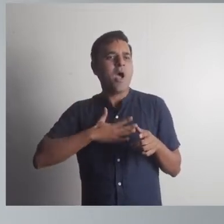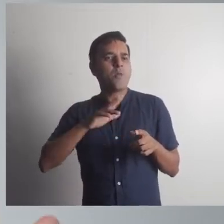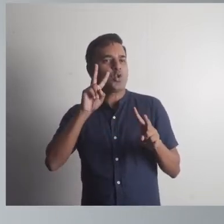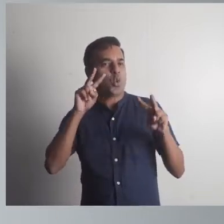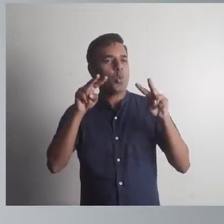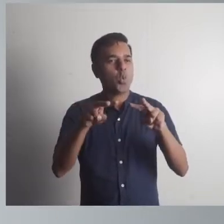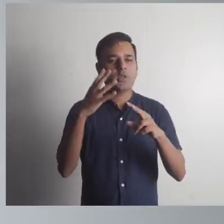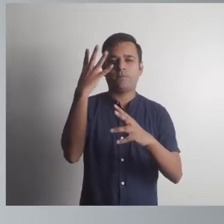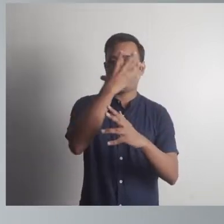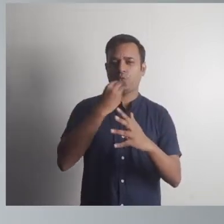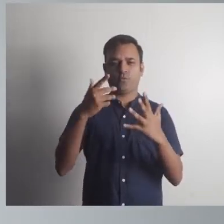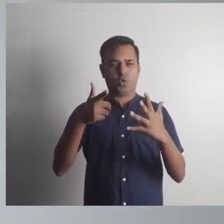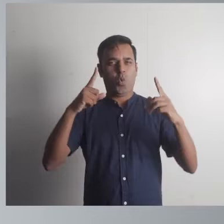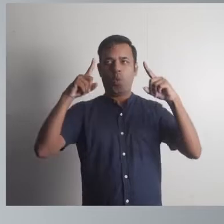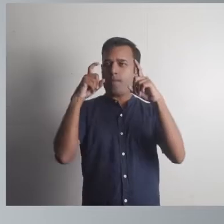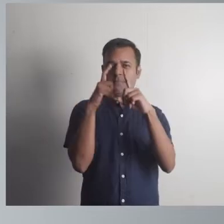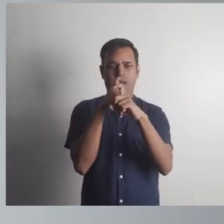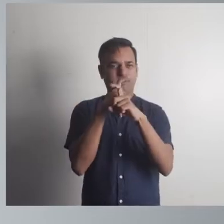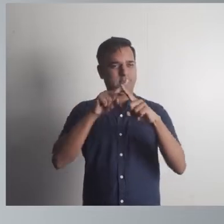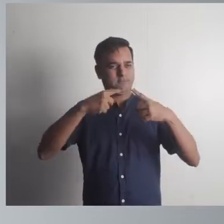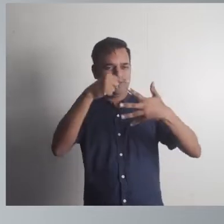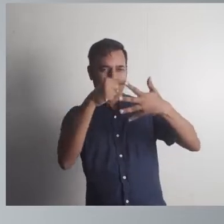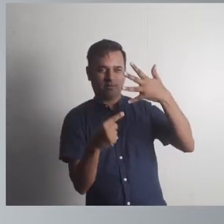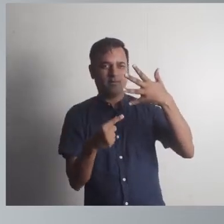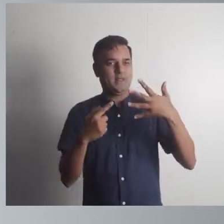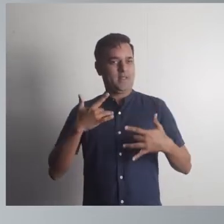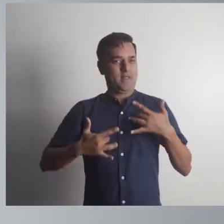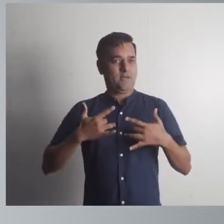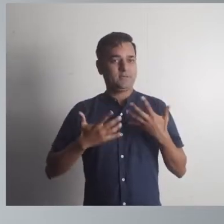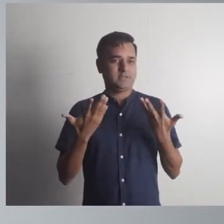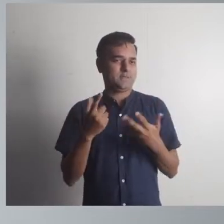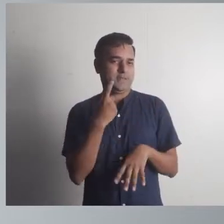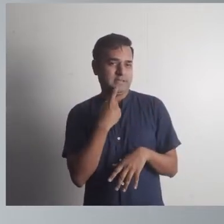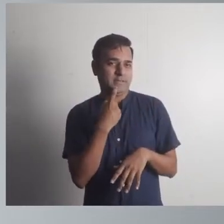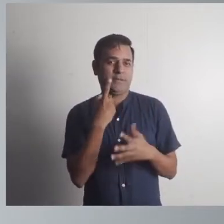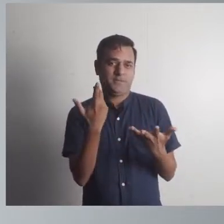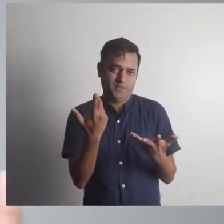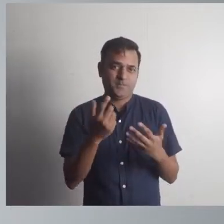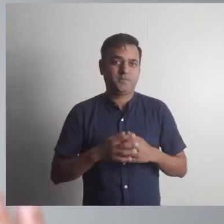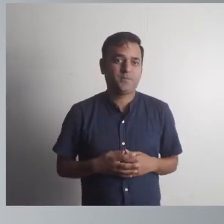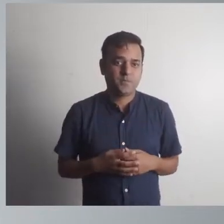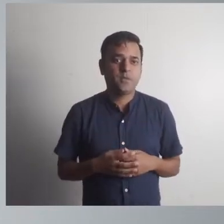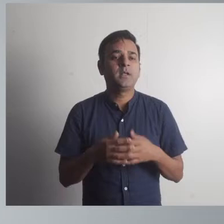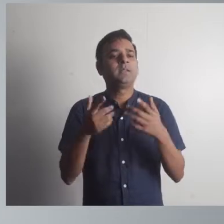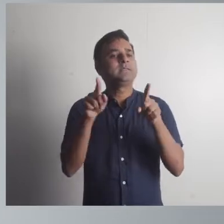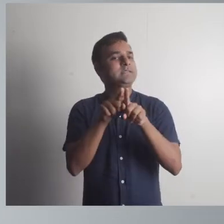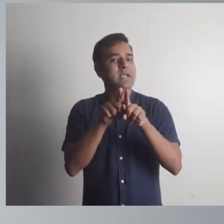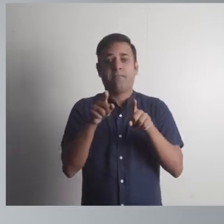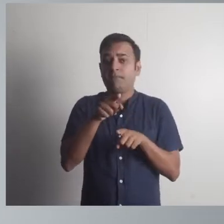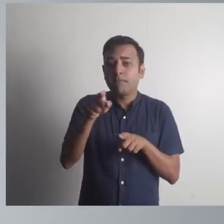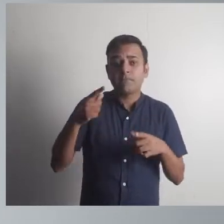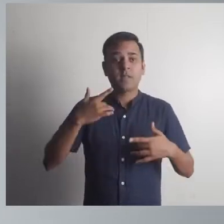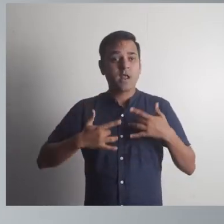intersectionality, it's a long word, I don't want to work on it. It's the same in anything in life. You learn what it is that that word means, and then